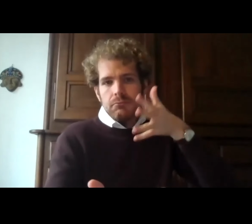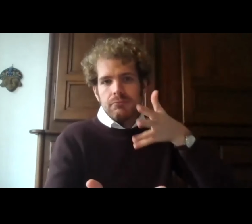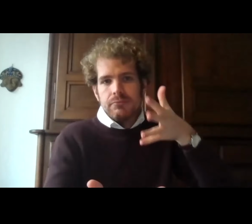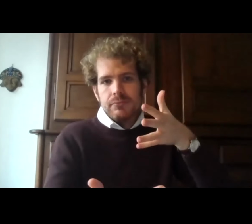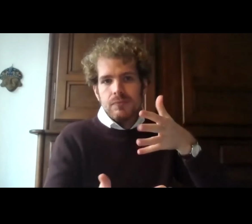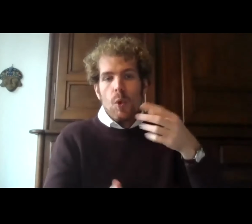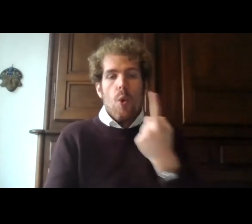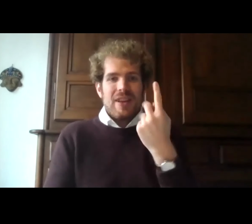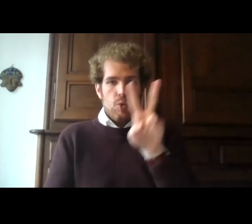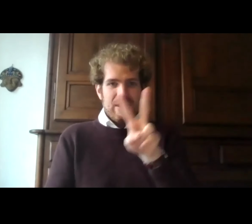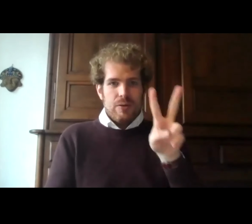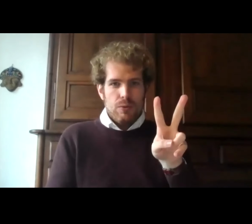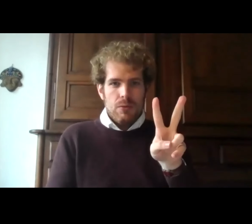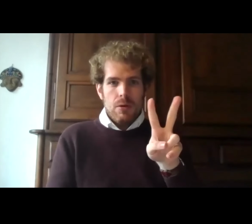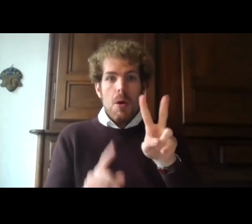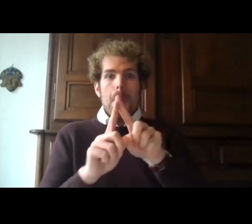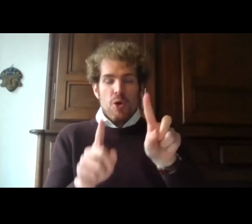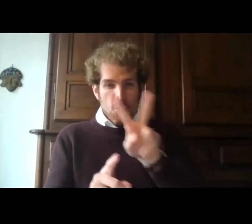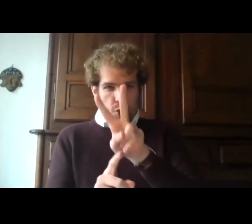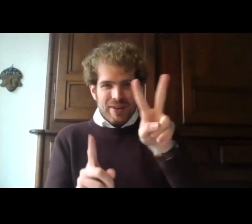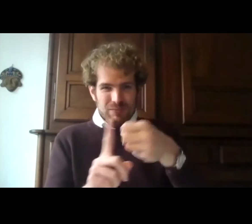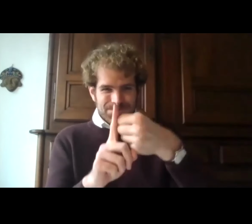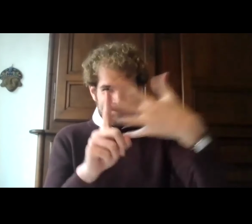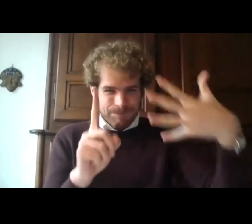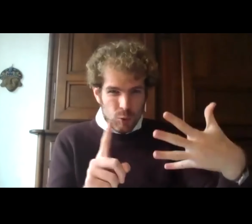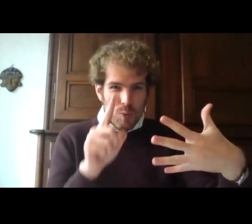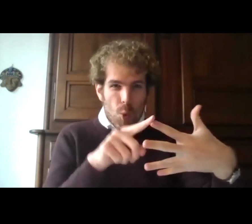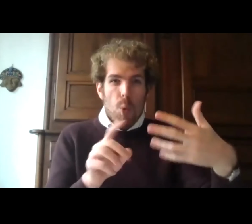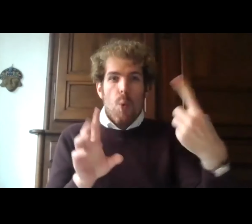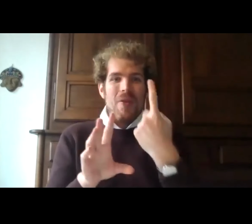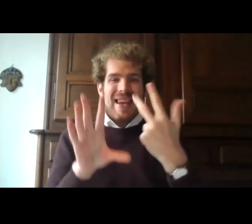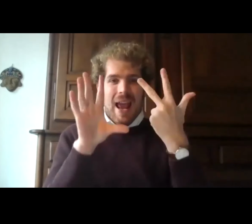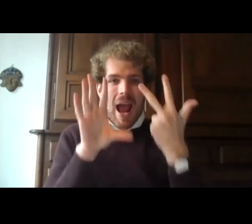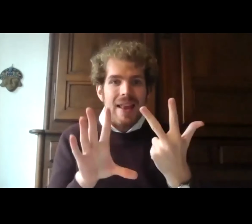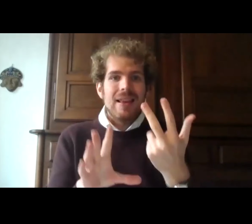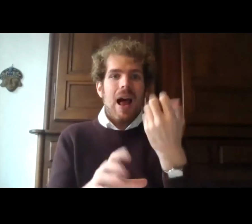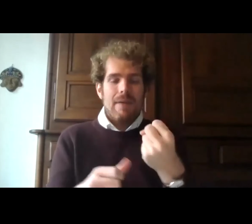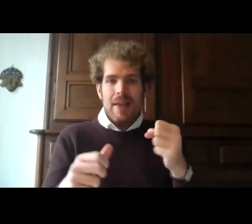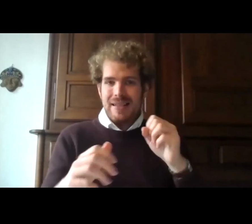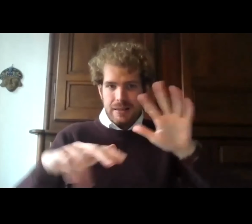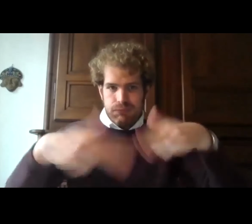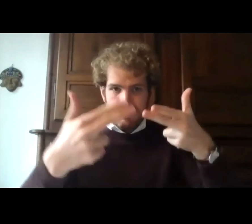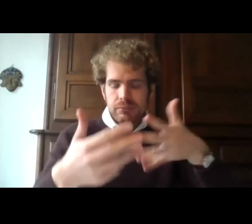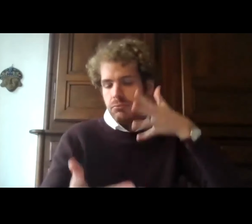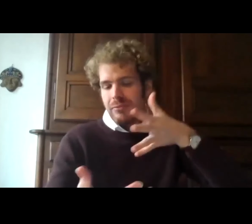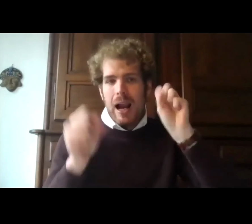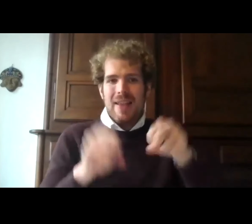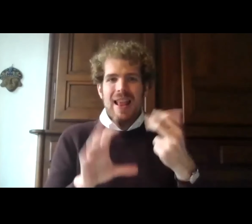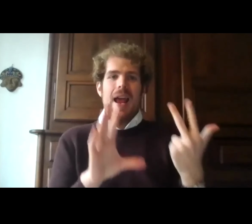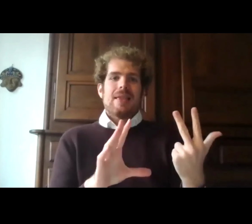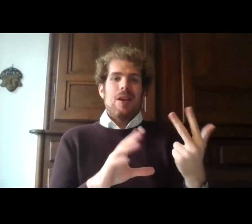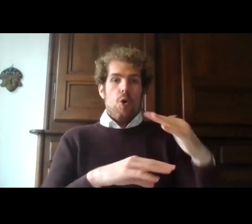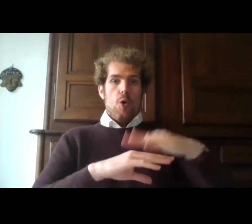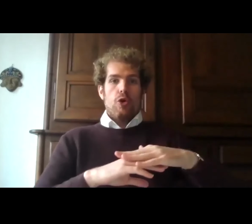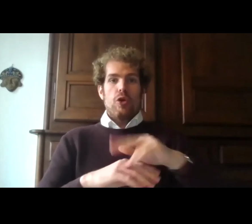But they don't all have it through sign language videos or through SMS, right? So within the 22, only 8 of them